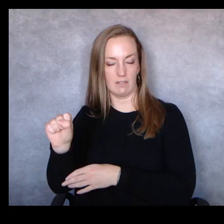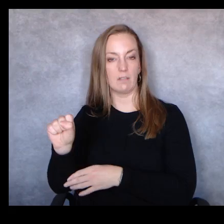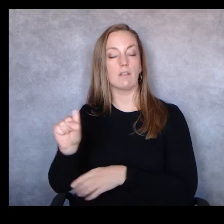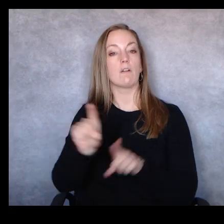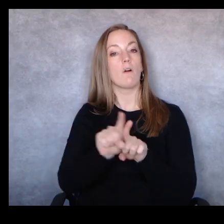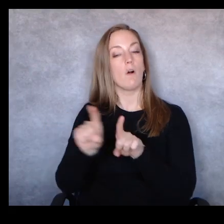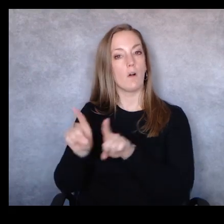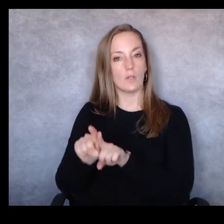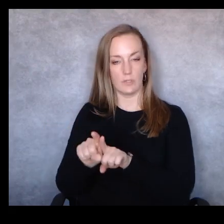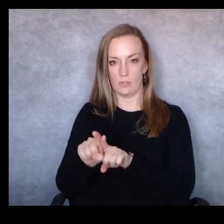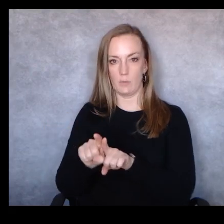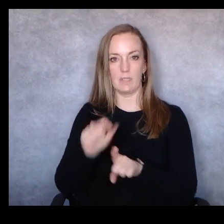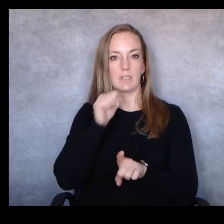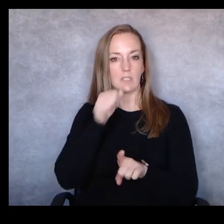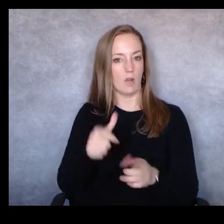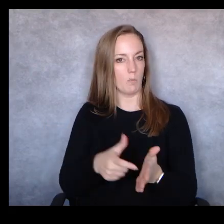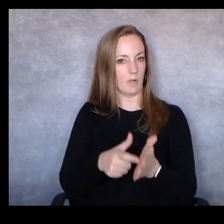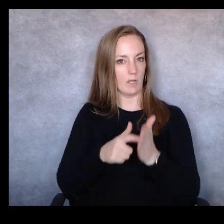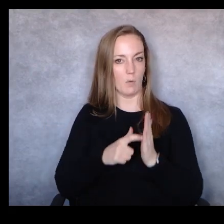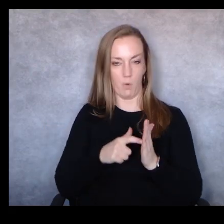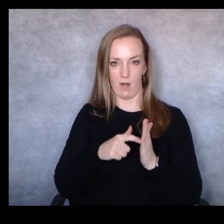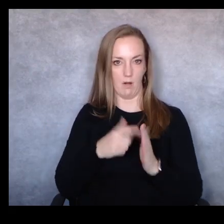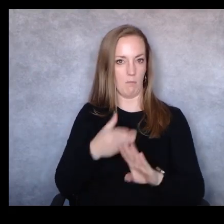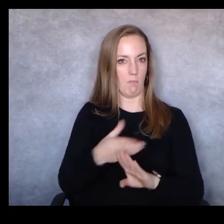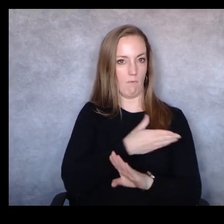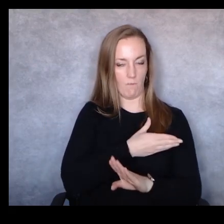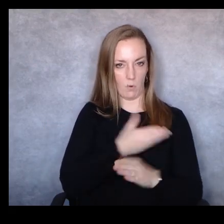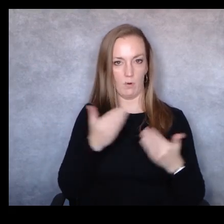is not required prior to making a referral.